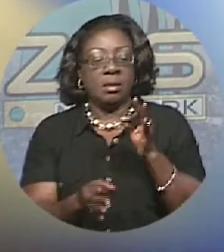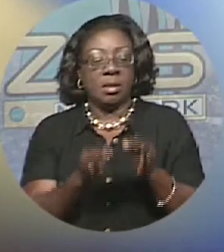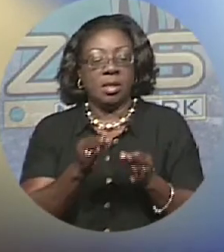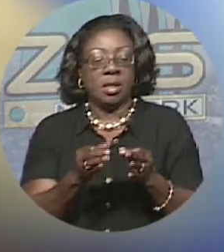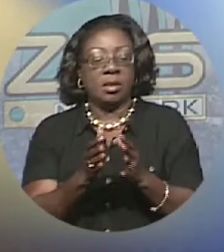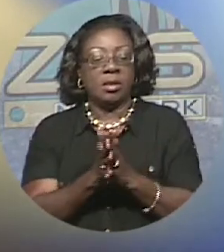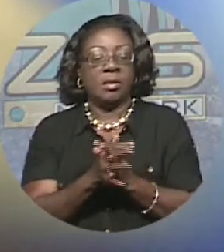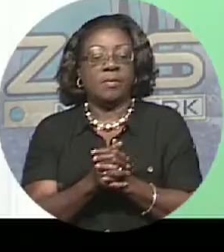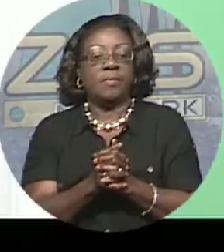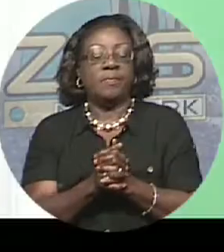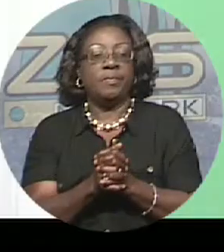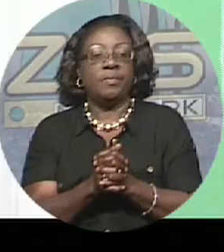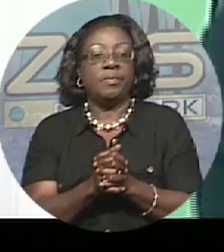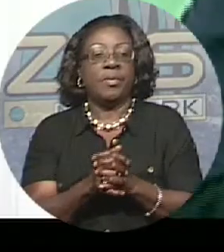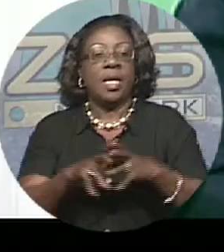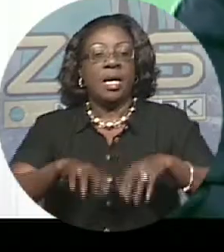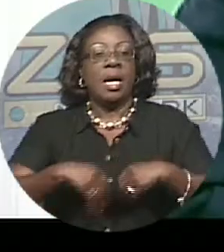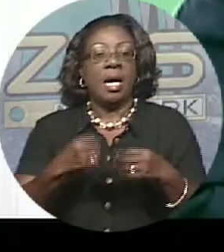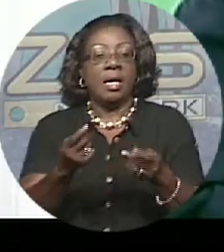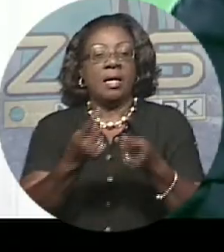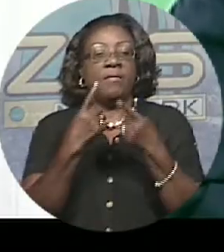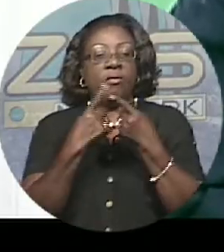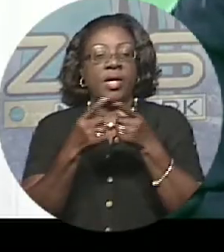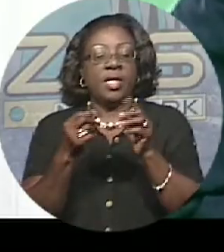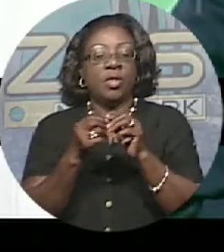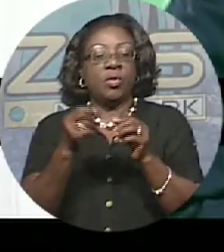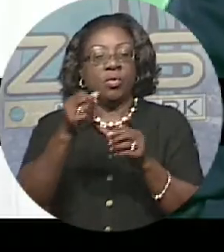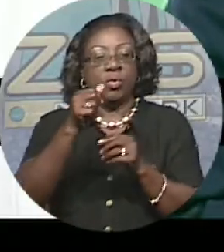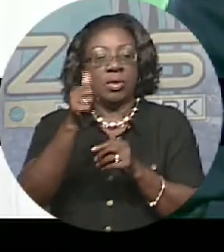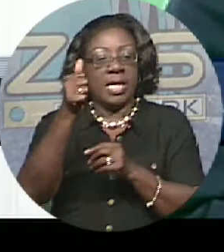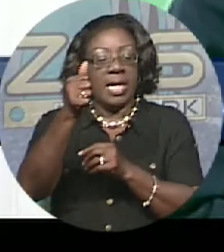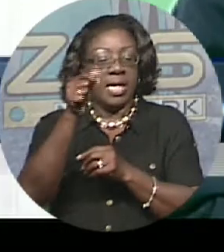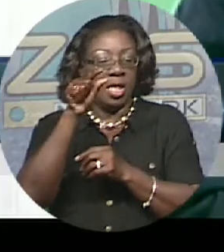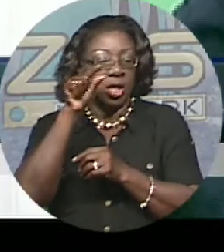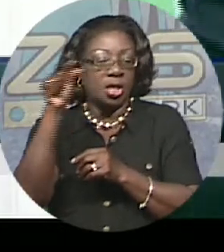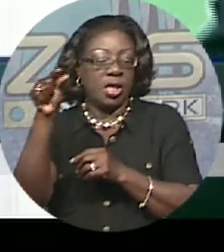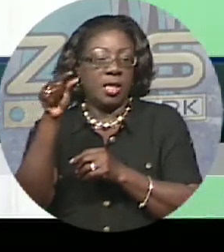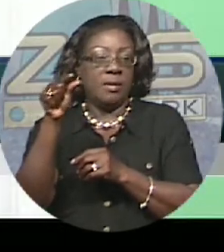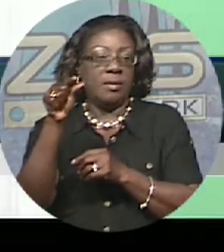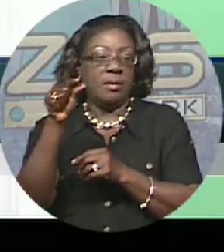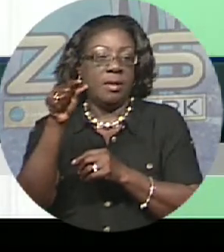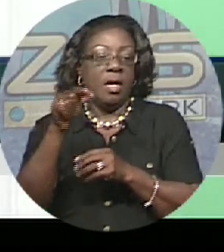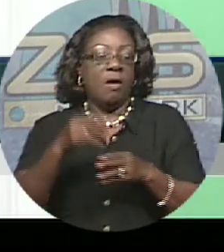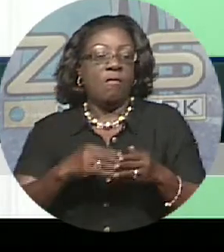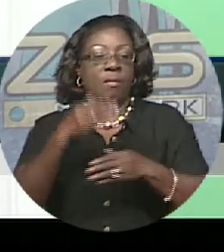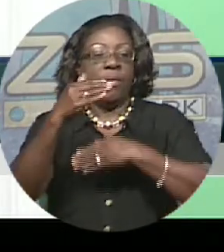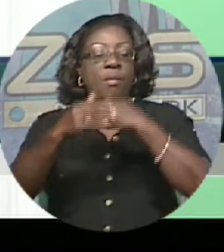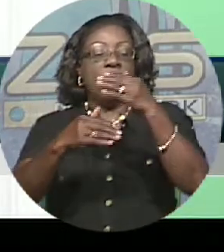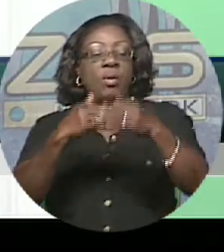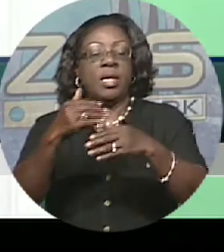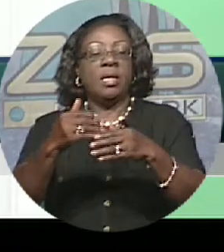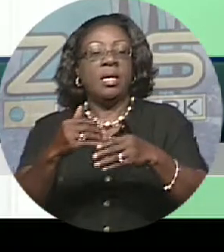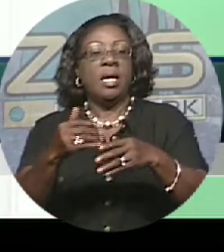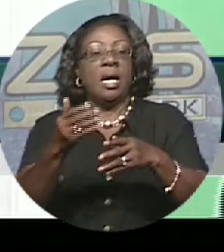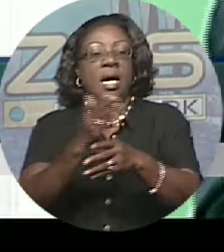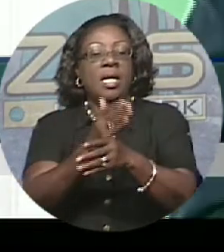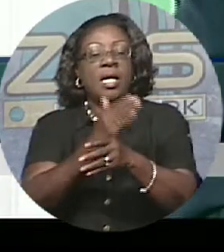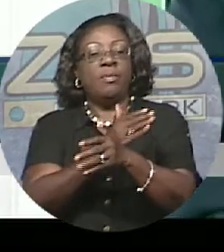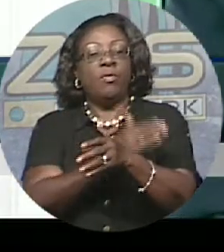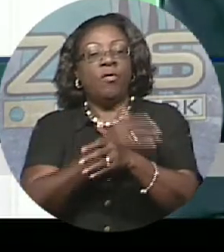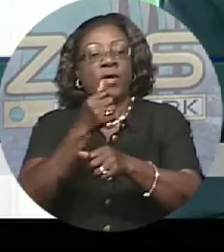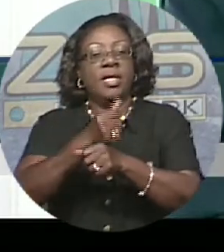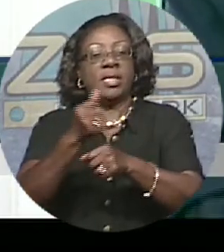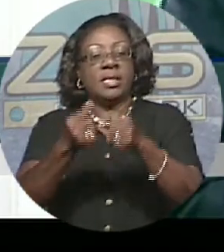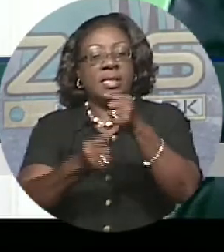justice. I give credit to the Honorable Attorney General and the Minister of State for Legal Affairs for promoting efficiencies in the system, ensuring that